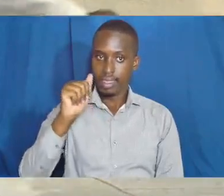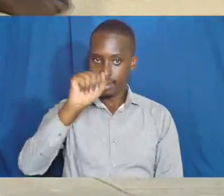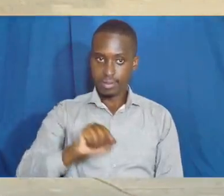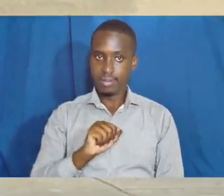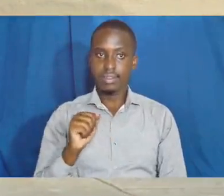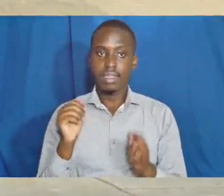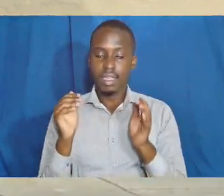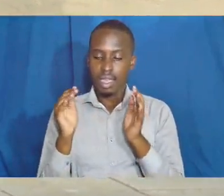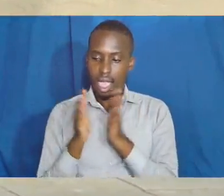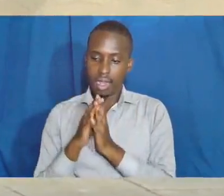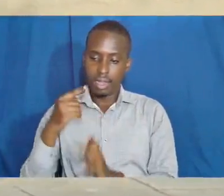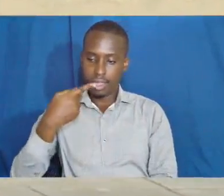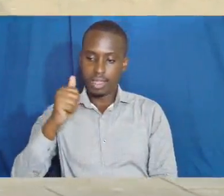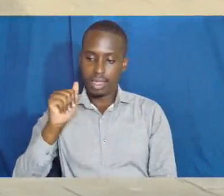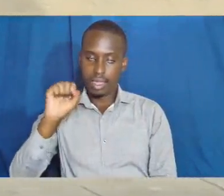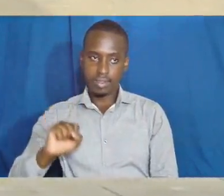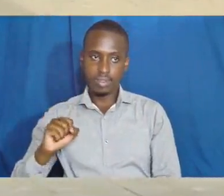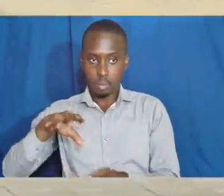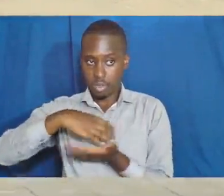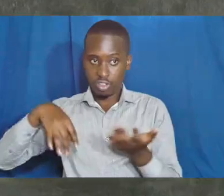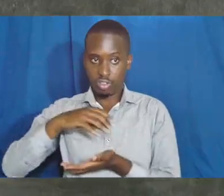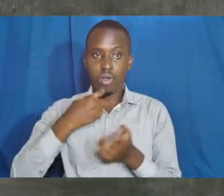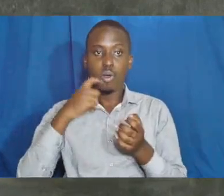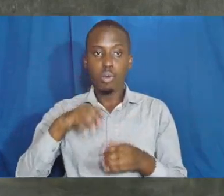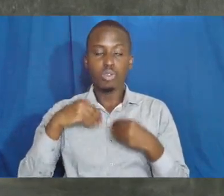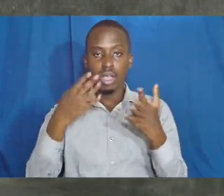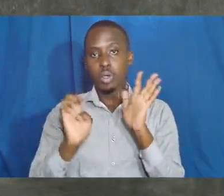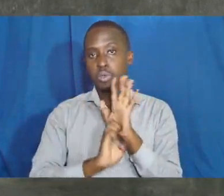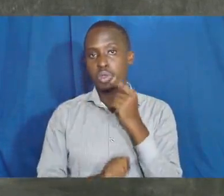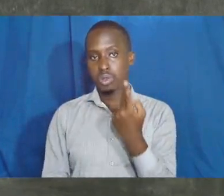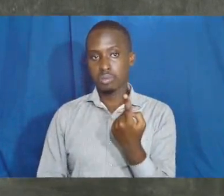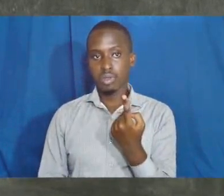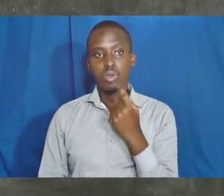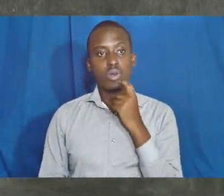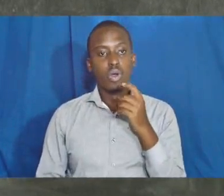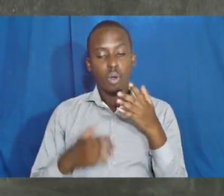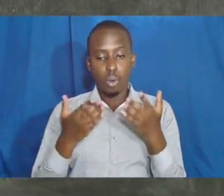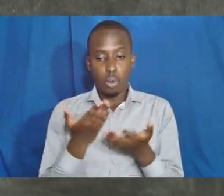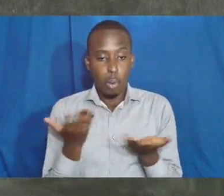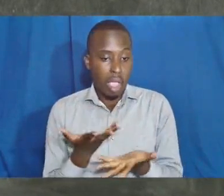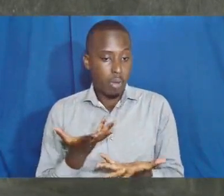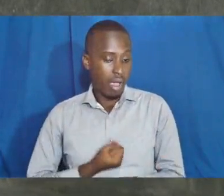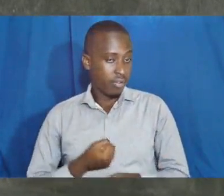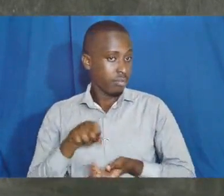mixture. Can you suggest maybe one example where you have mixtures?